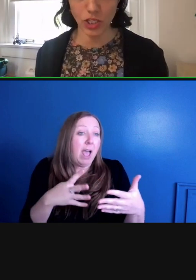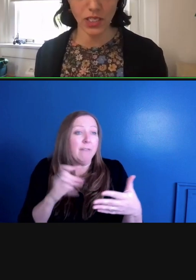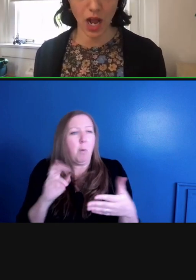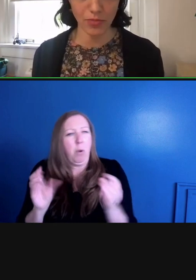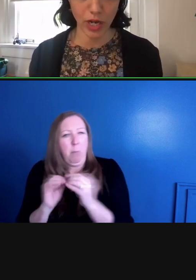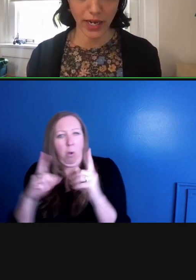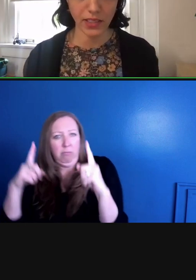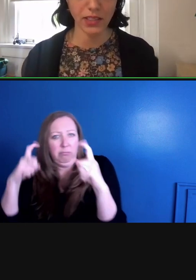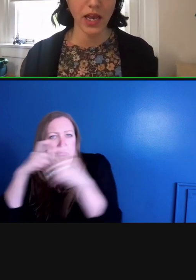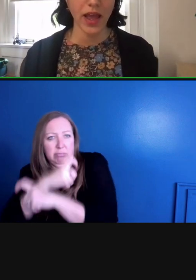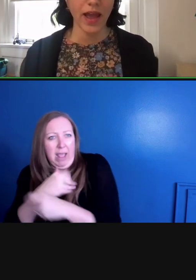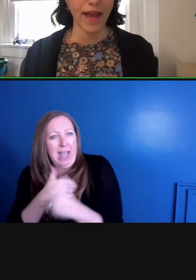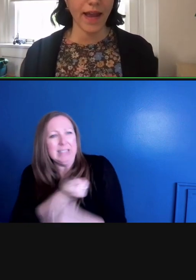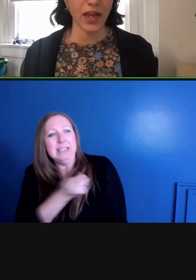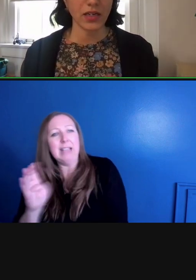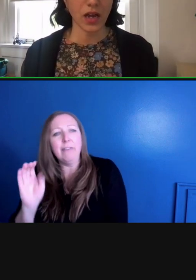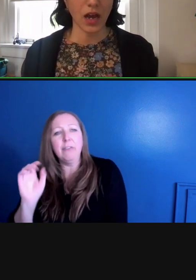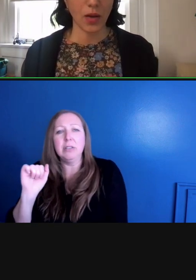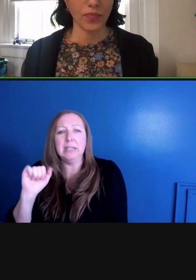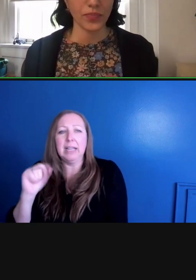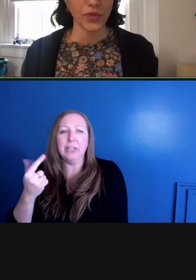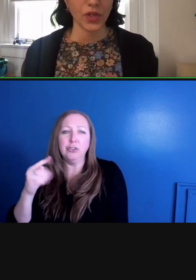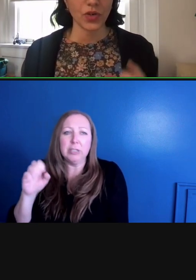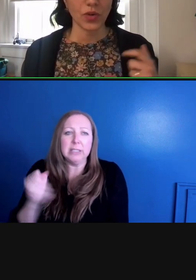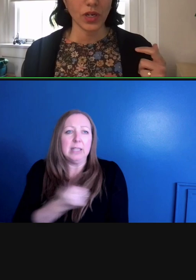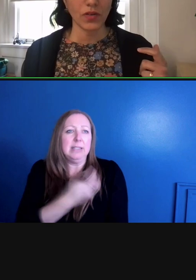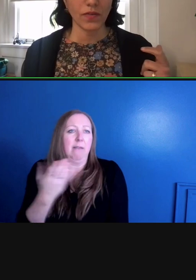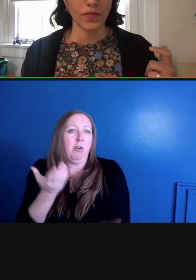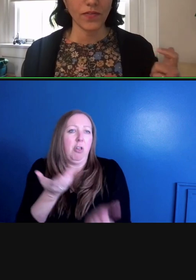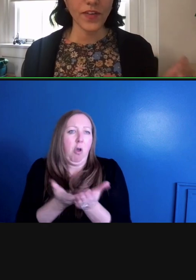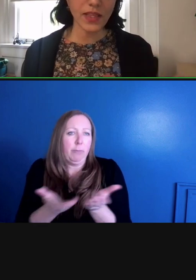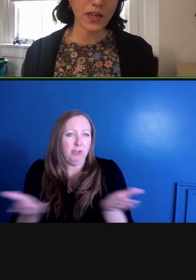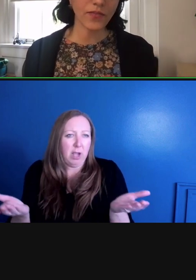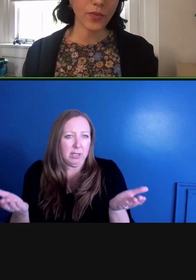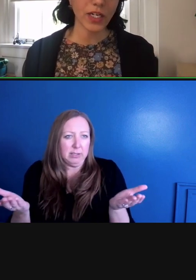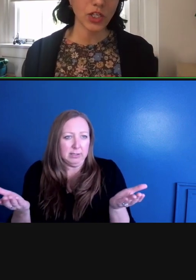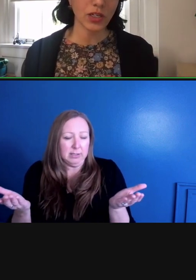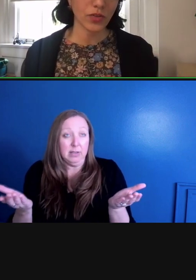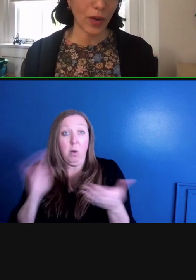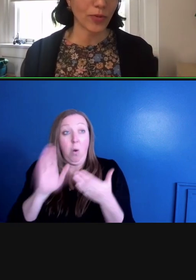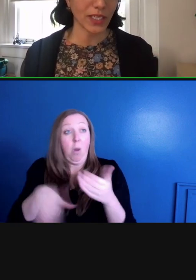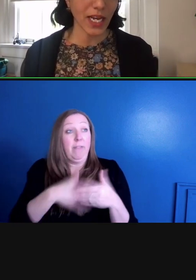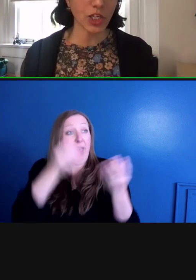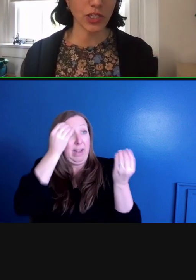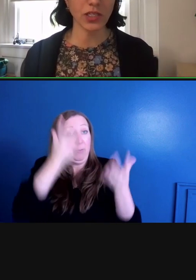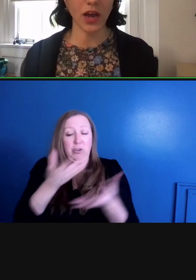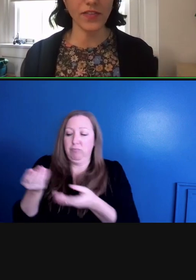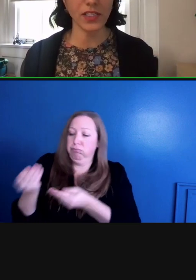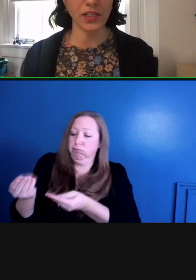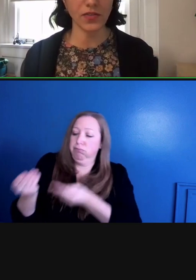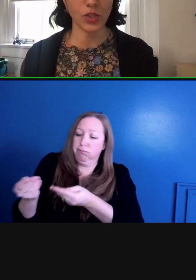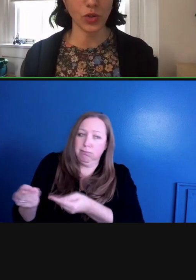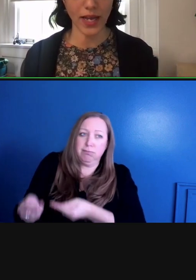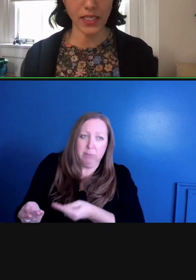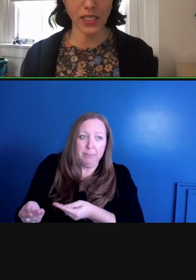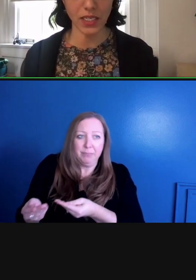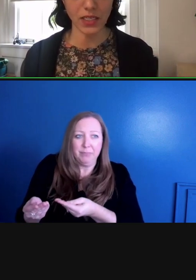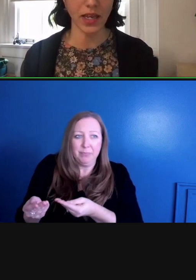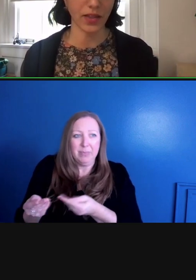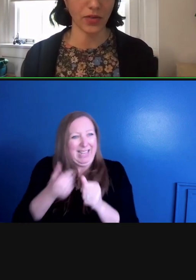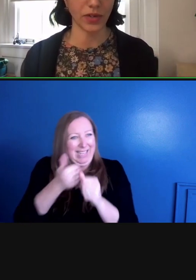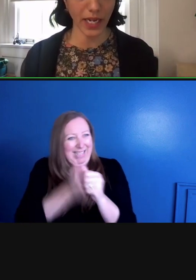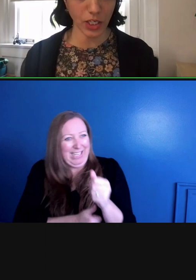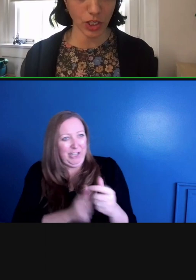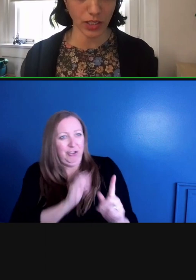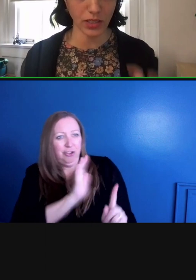lots of agents and objects, and you can feed the information, the representations of these individual